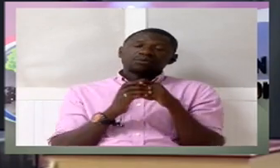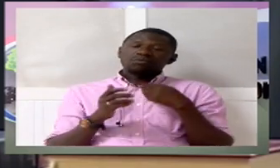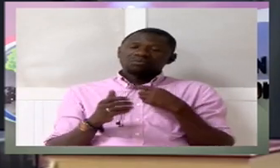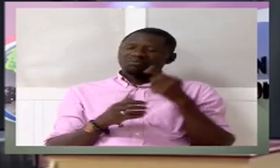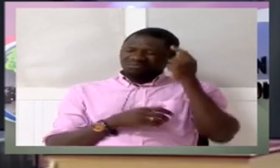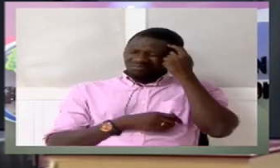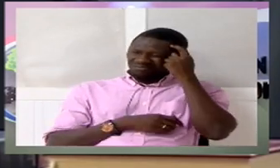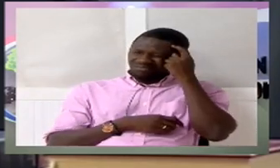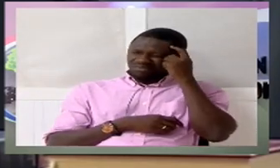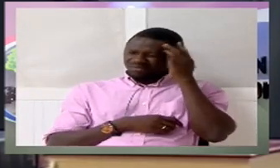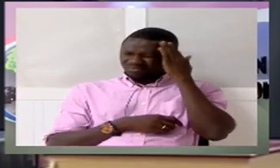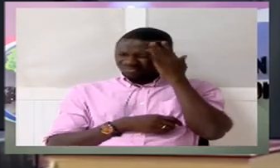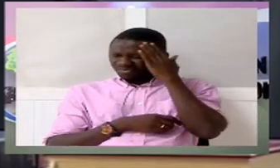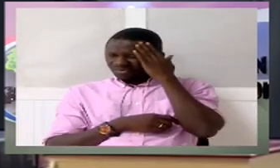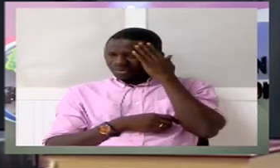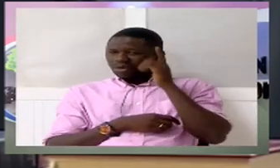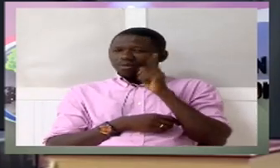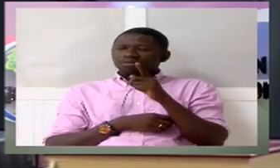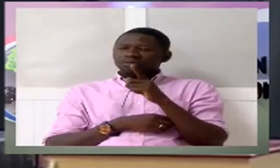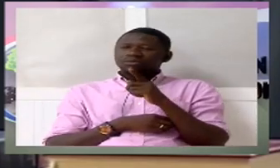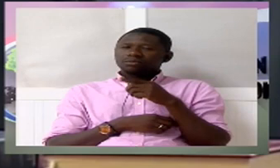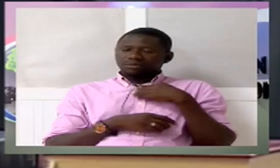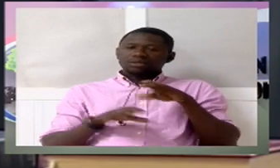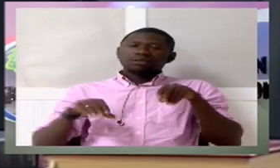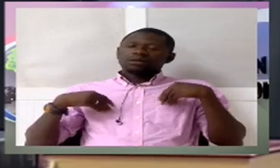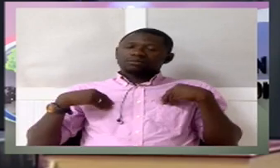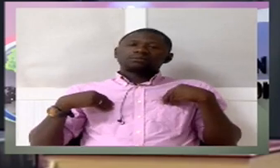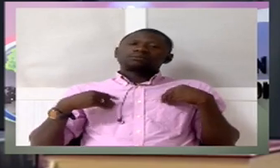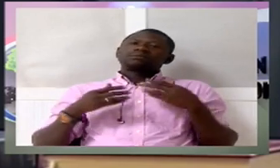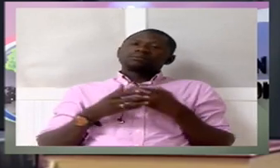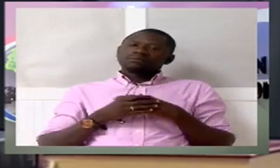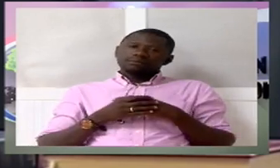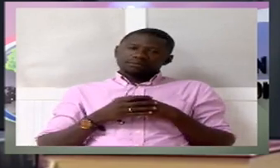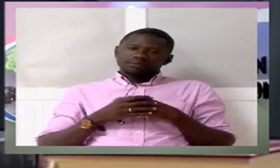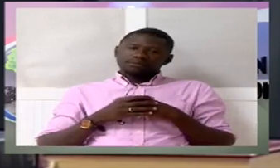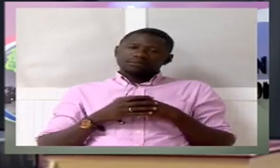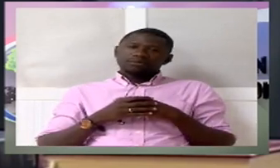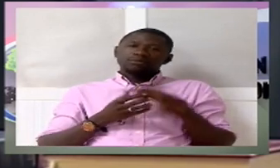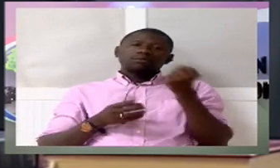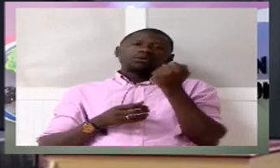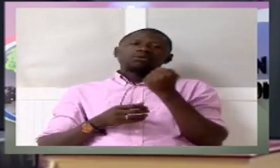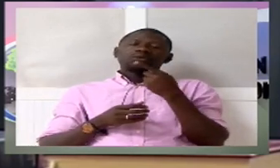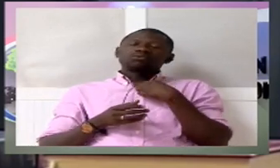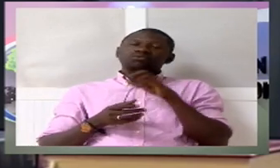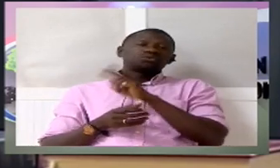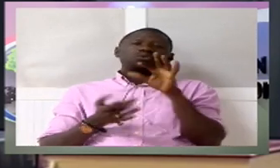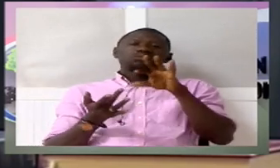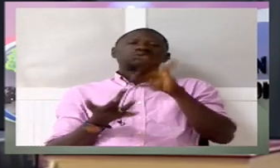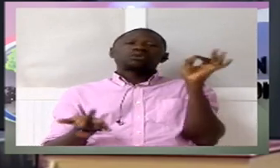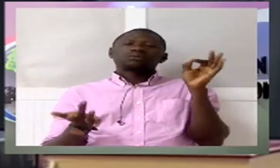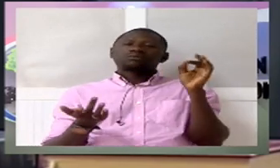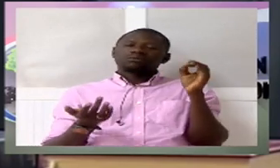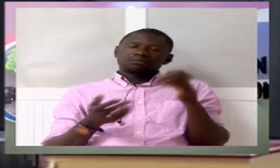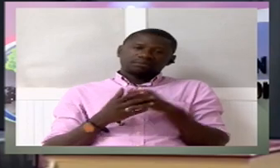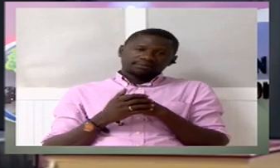amanku muta wasembola o tembola. But eventually obey. Bari nyala ba on narna sonne. Because there was no choice. Ka tun fente